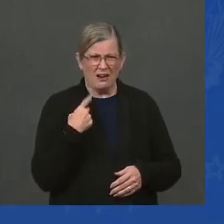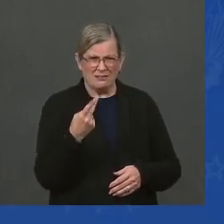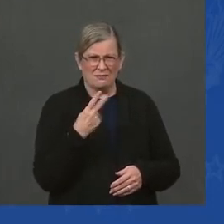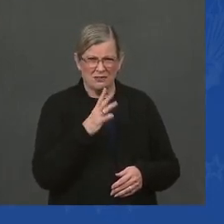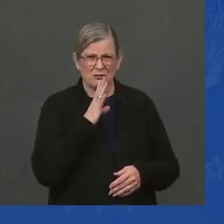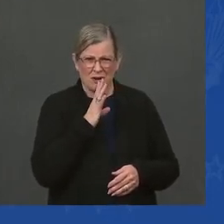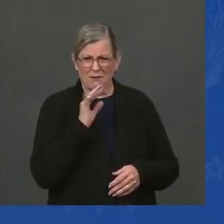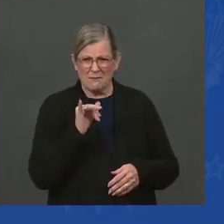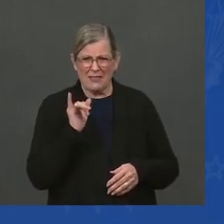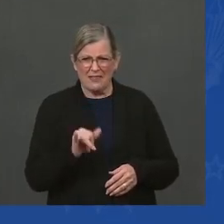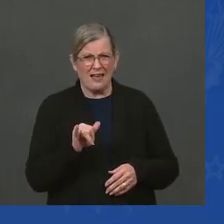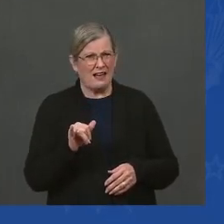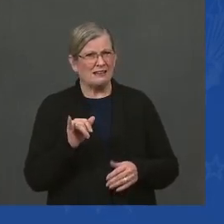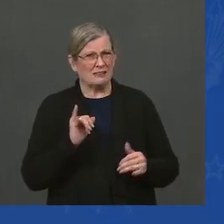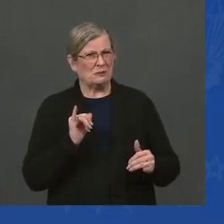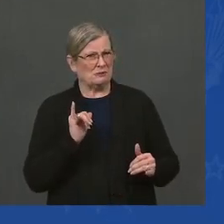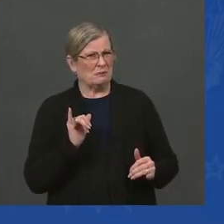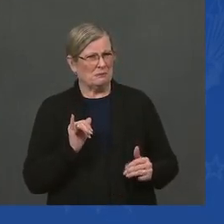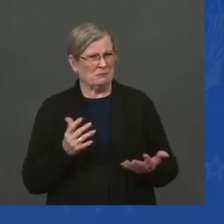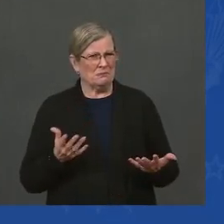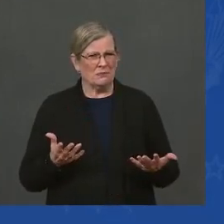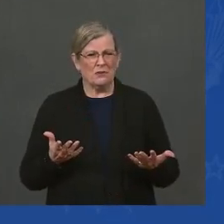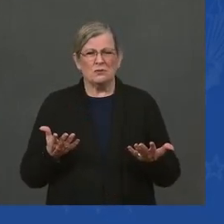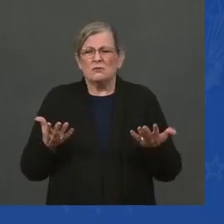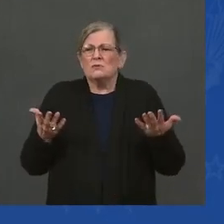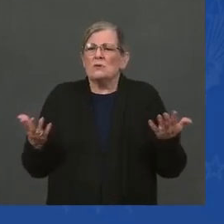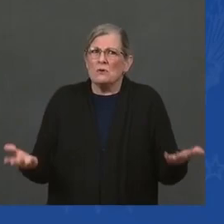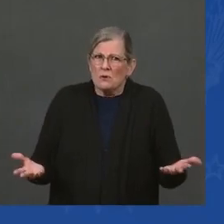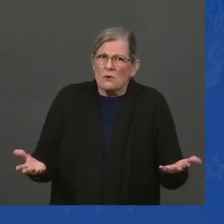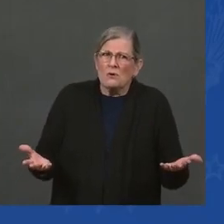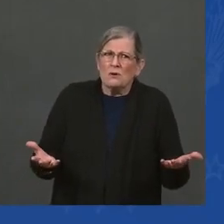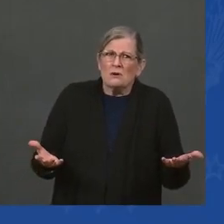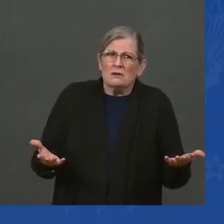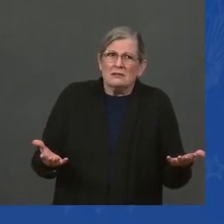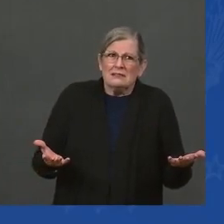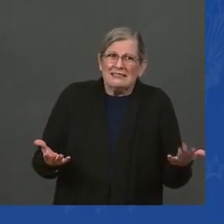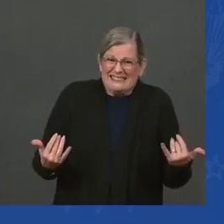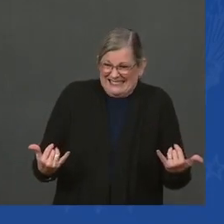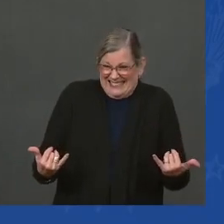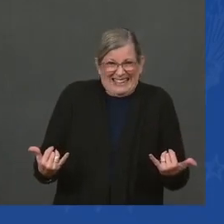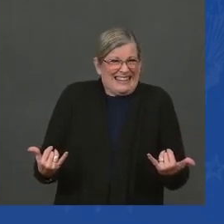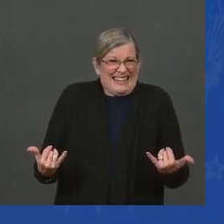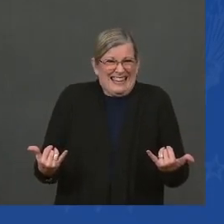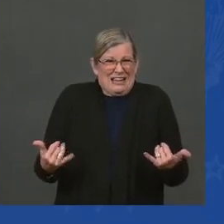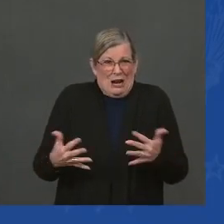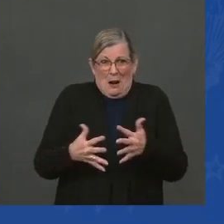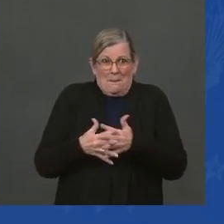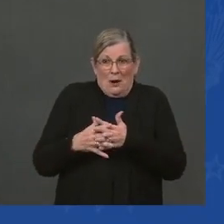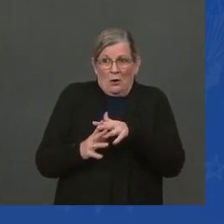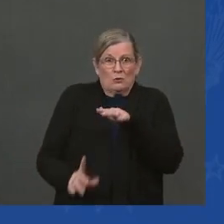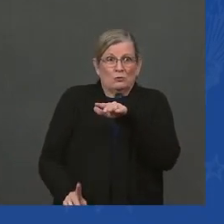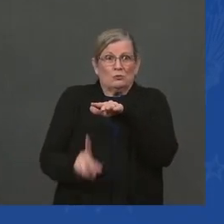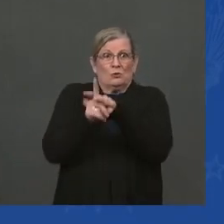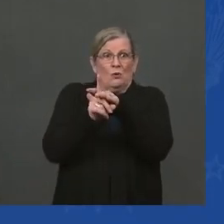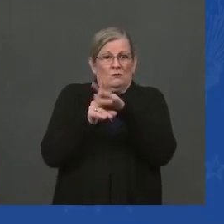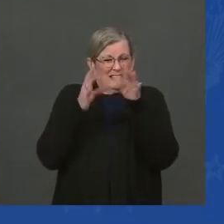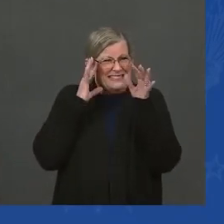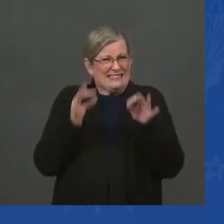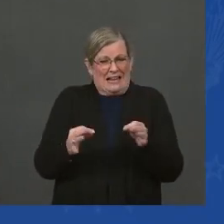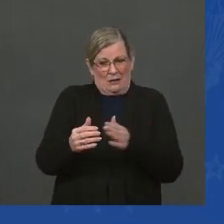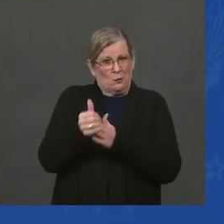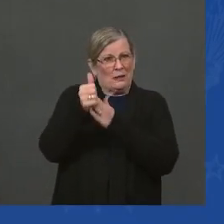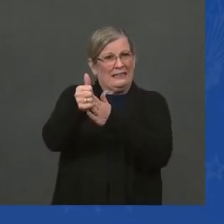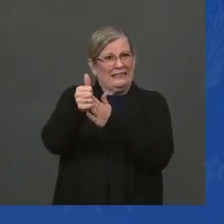so I think the fact that America showed up and decided to lead and laid out clearly what it wished to do.